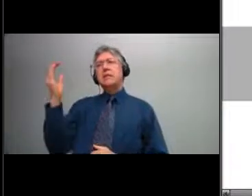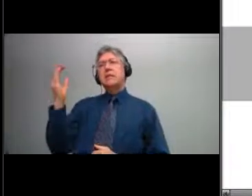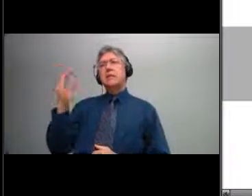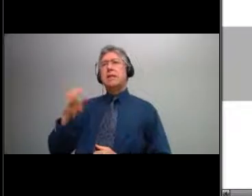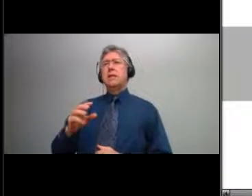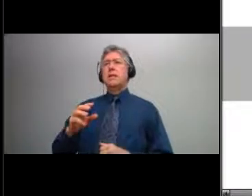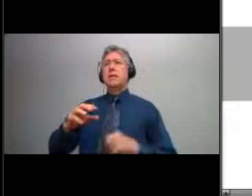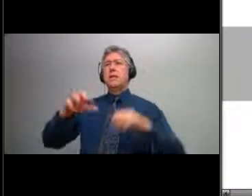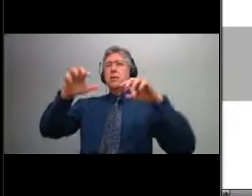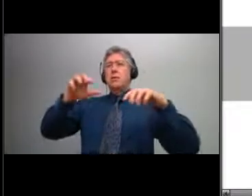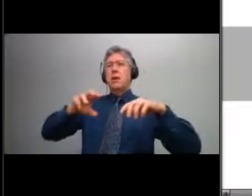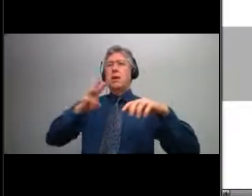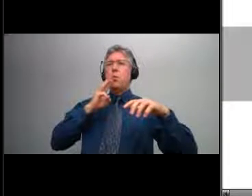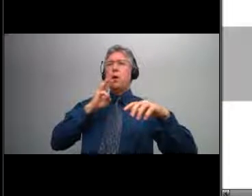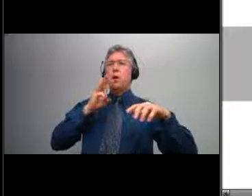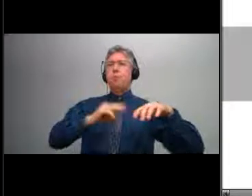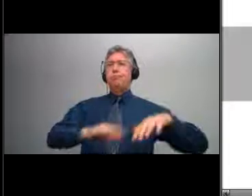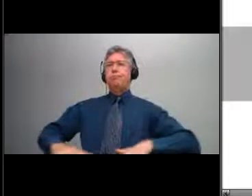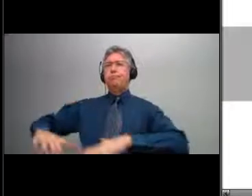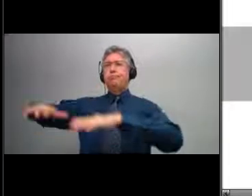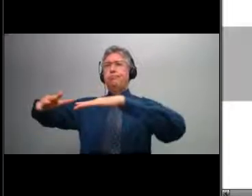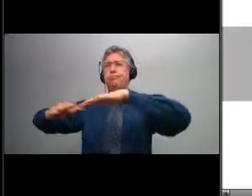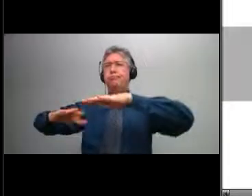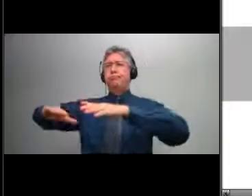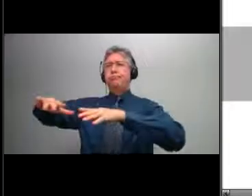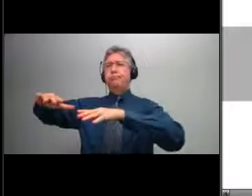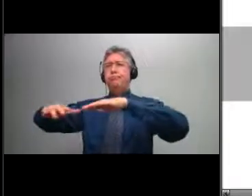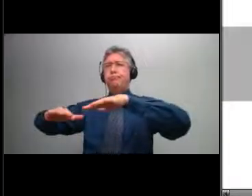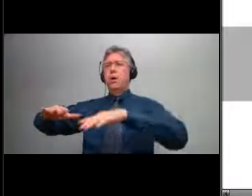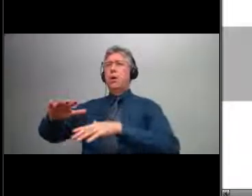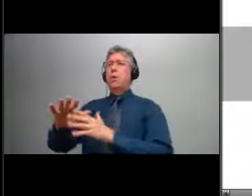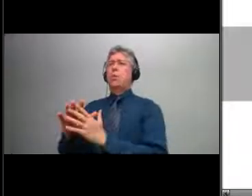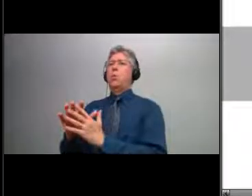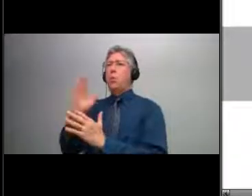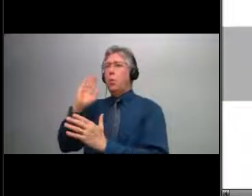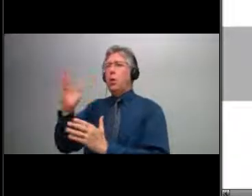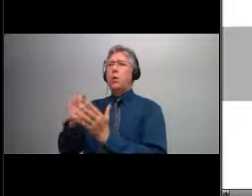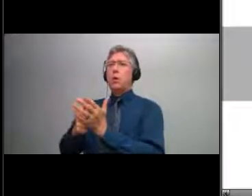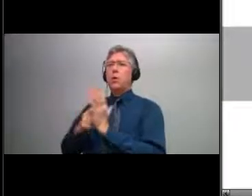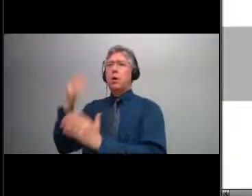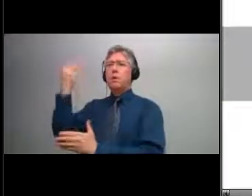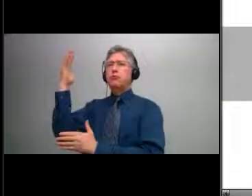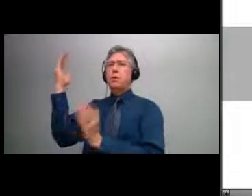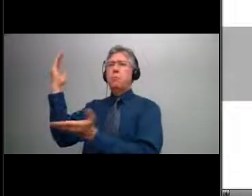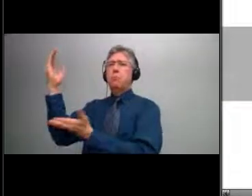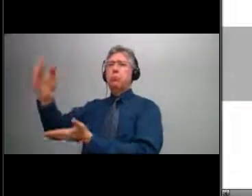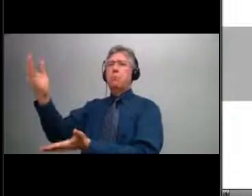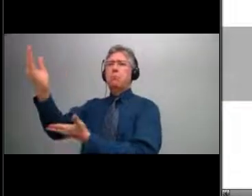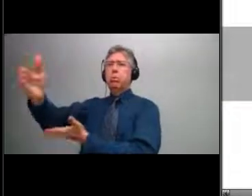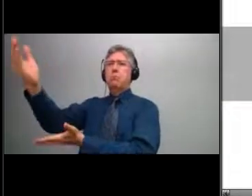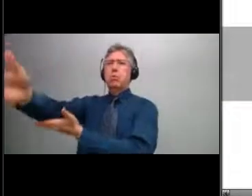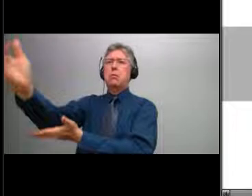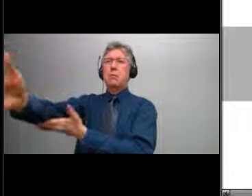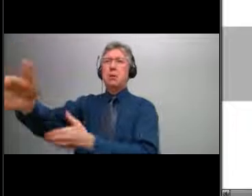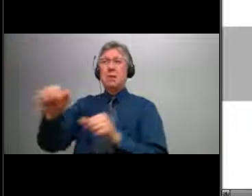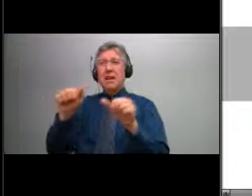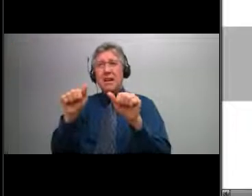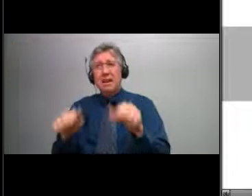control ponds will come at the expense of tree canopy. Can't we preserve trees by putting stormwater